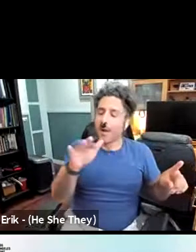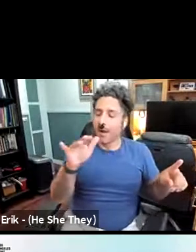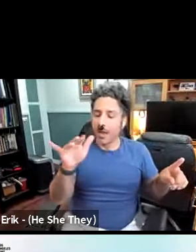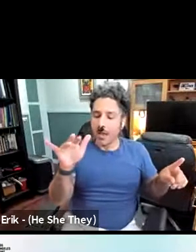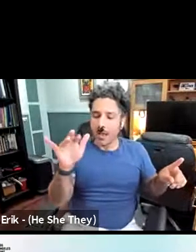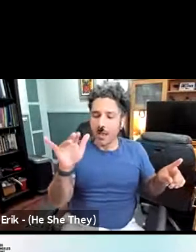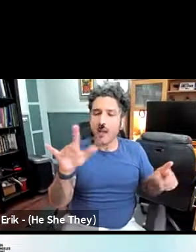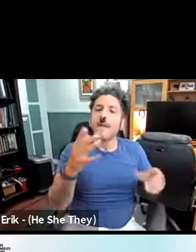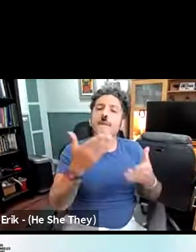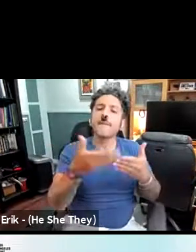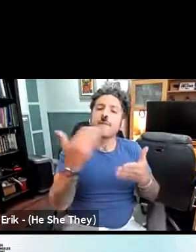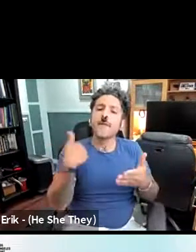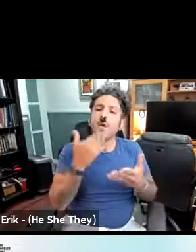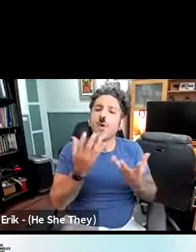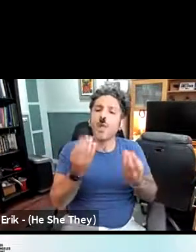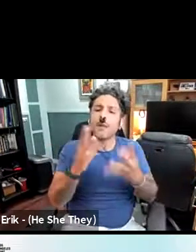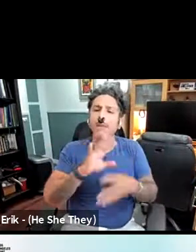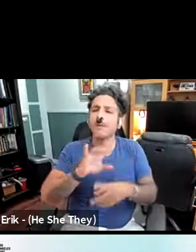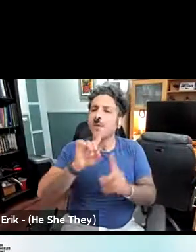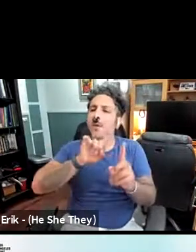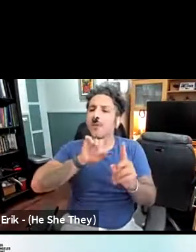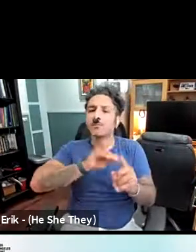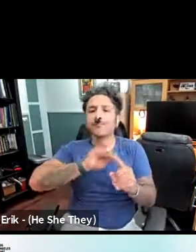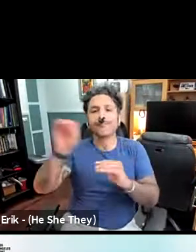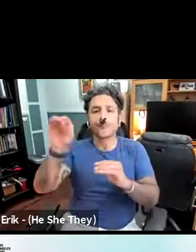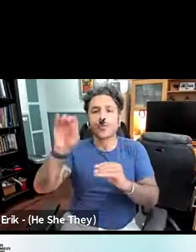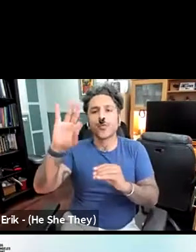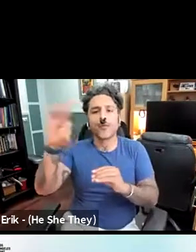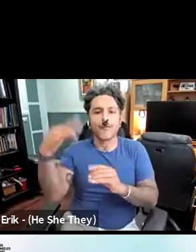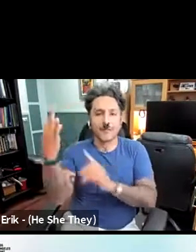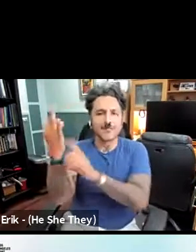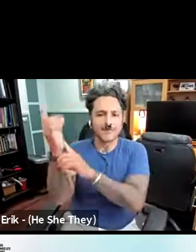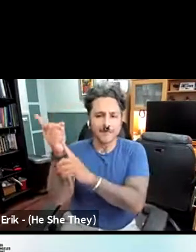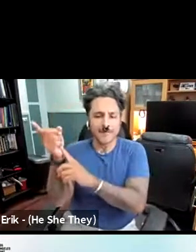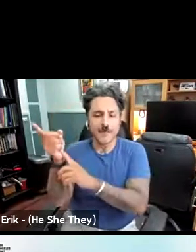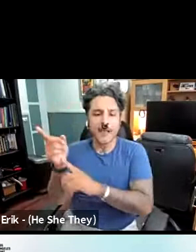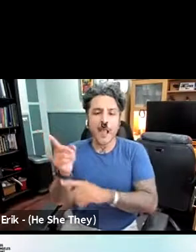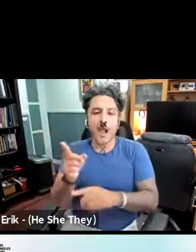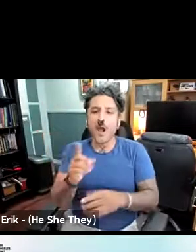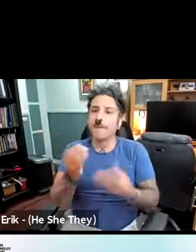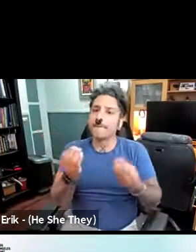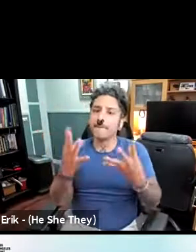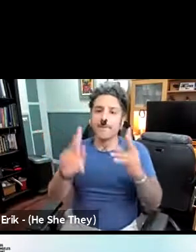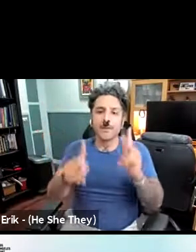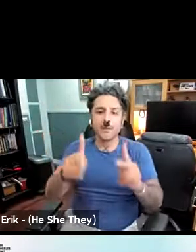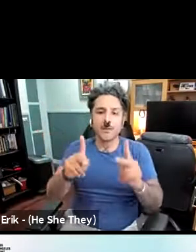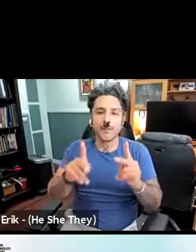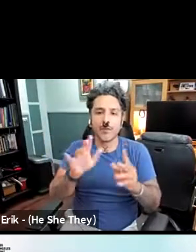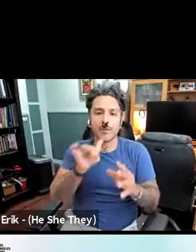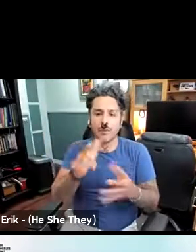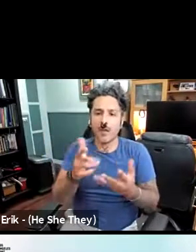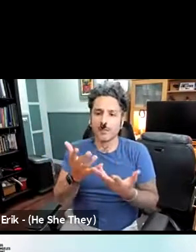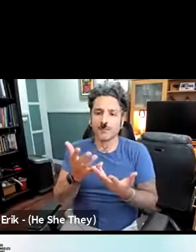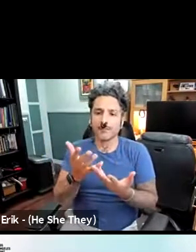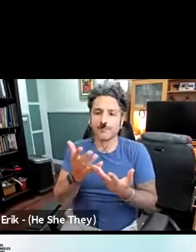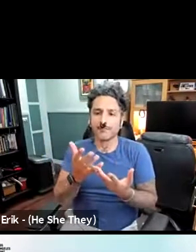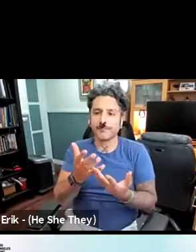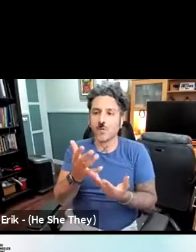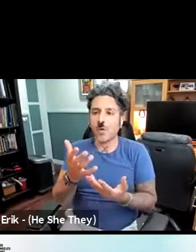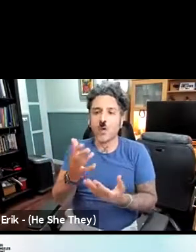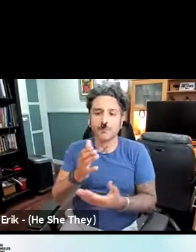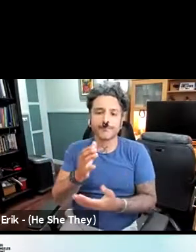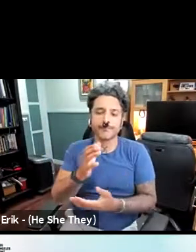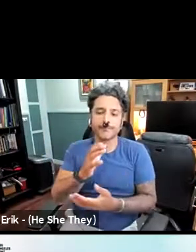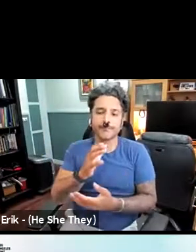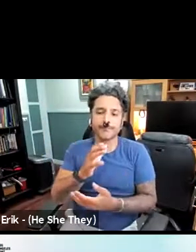before a lot of people went to France and stuff. Yes, there was a lot of those people who were Puritans and all that, who was like,